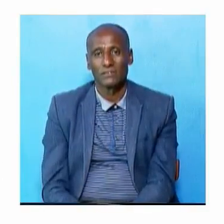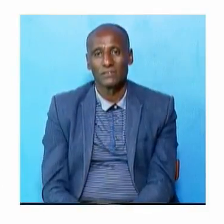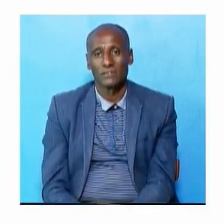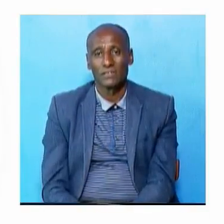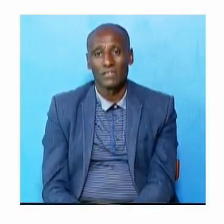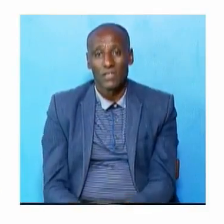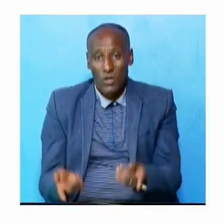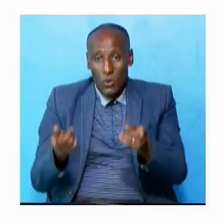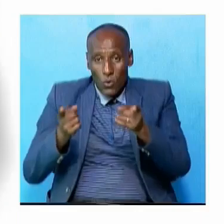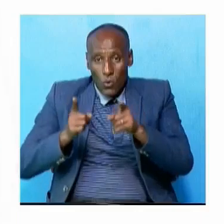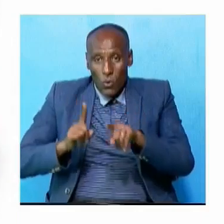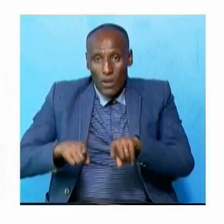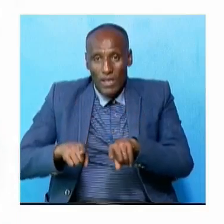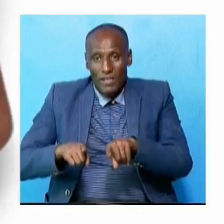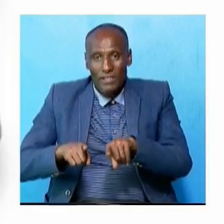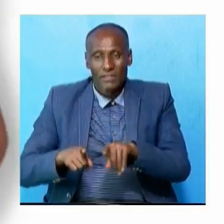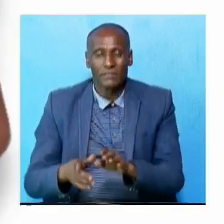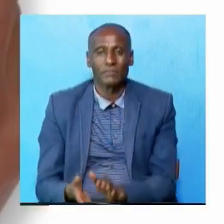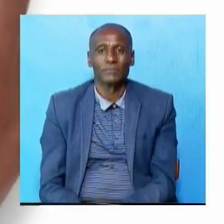when